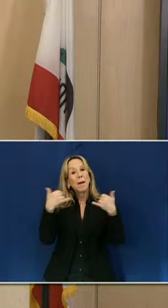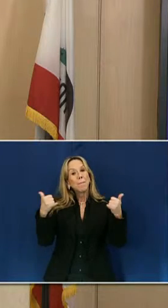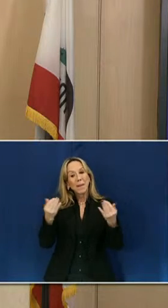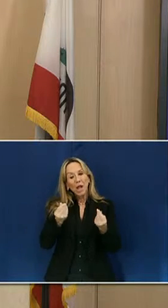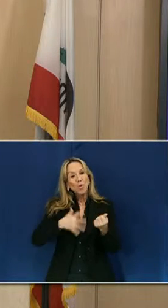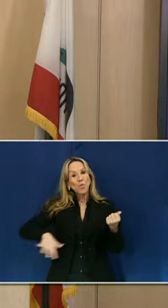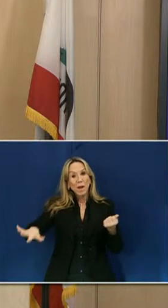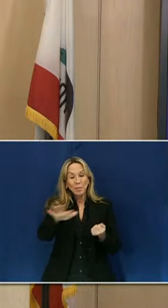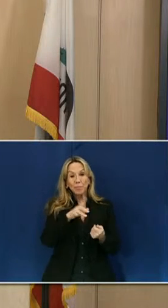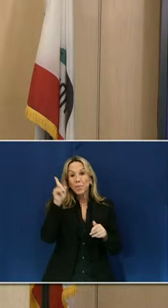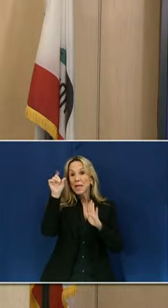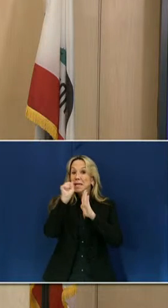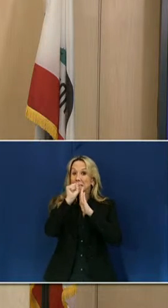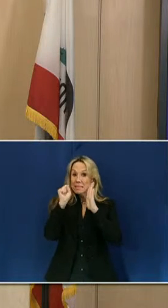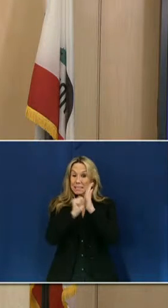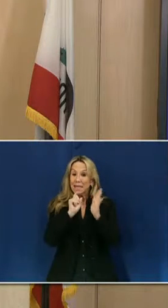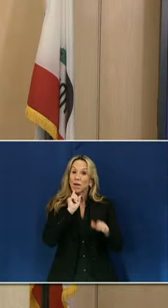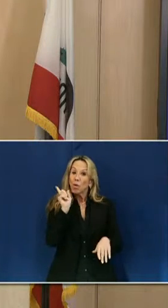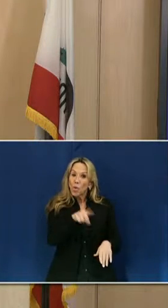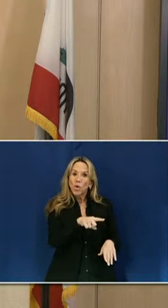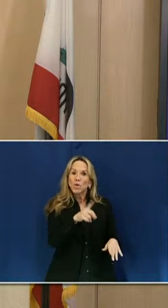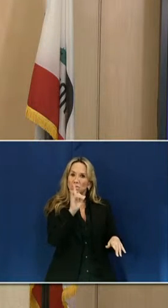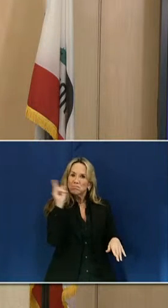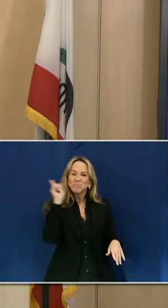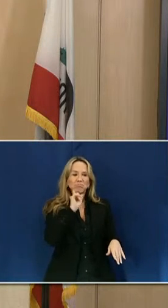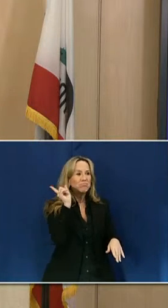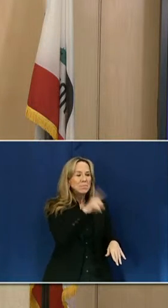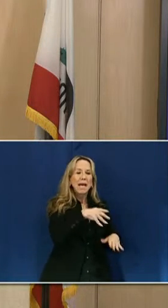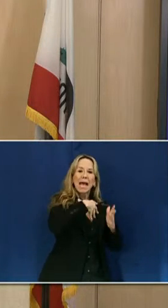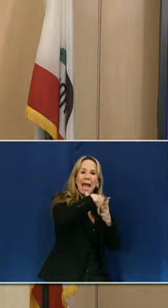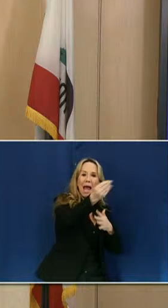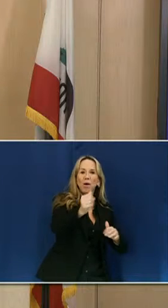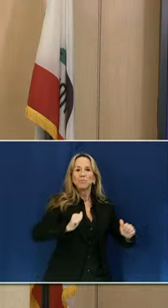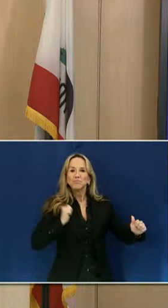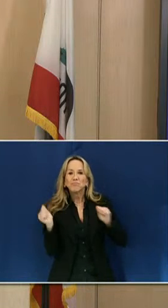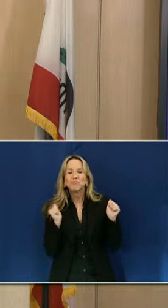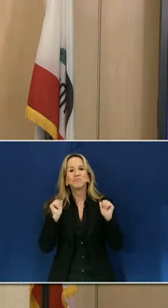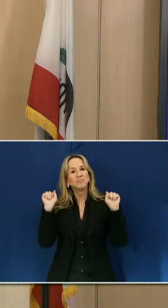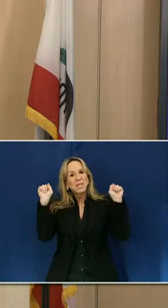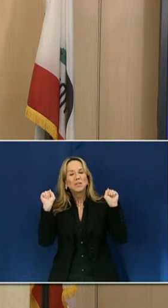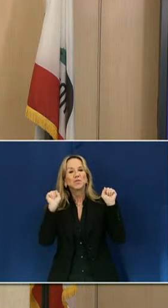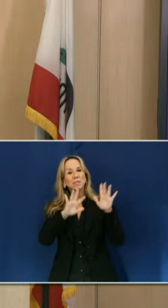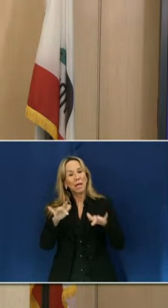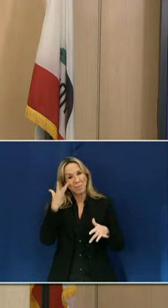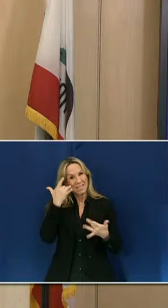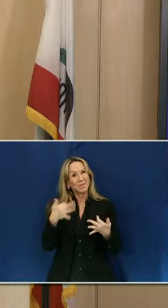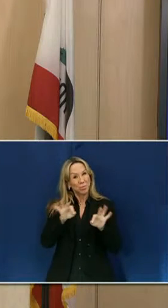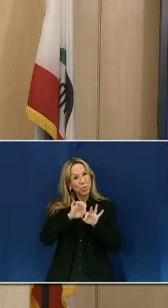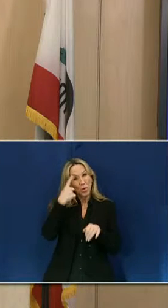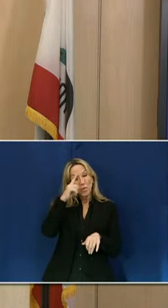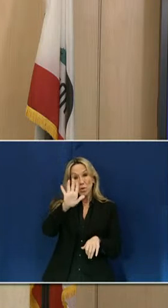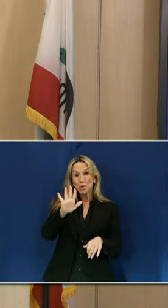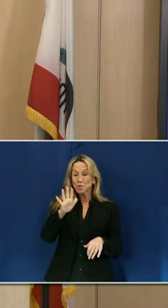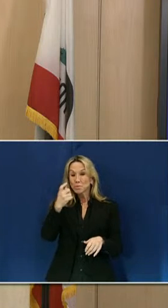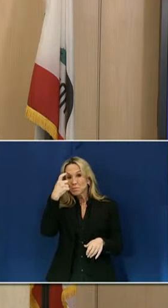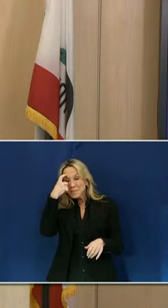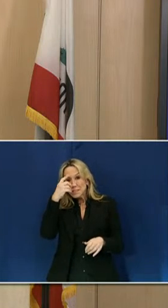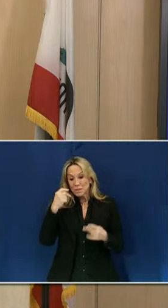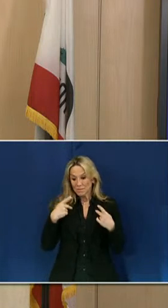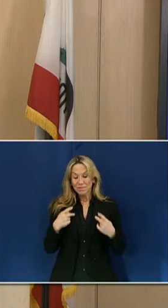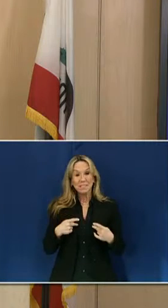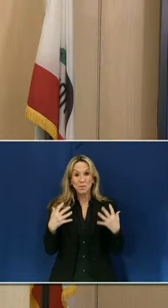state order, there was an encouragement for folks to get outside and exercise. It's important for your physical health and your mental health. Obviously, we don't want to do that in